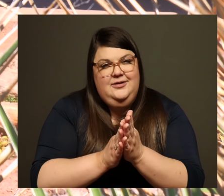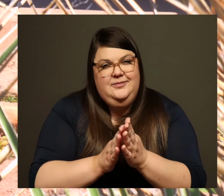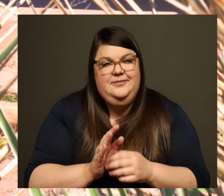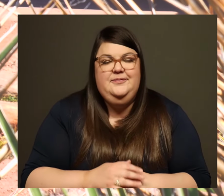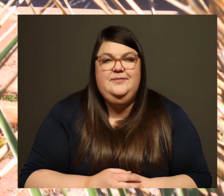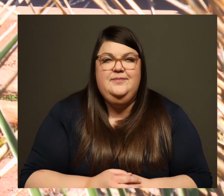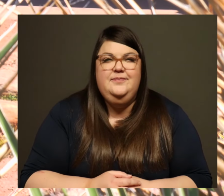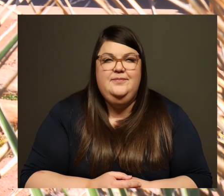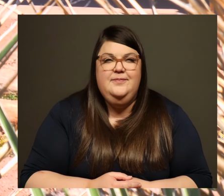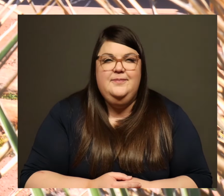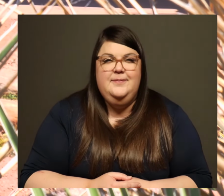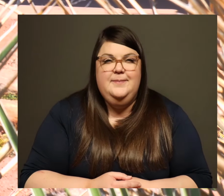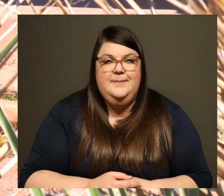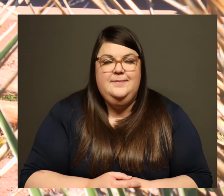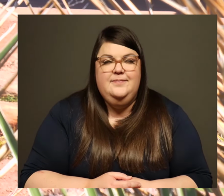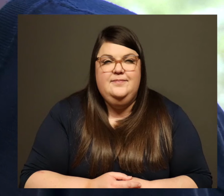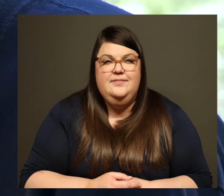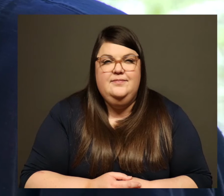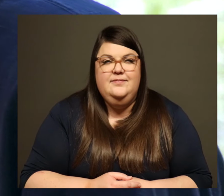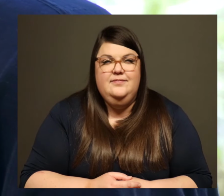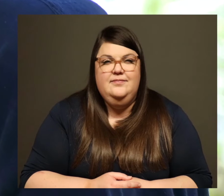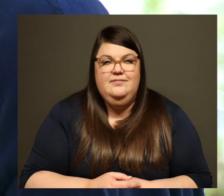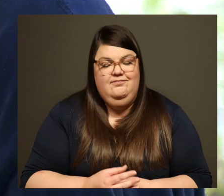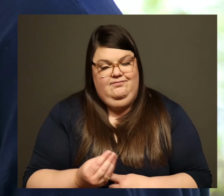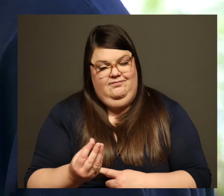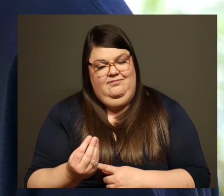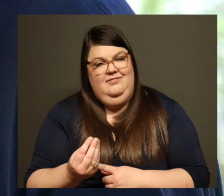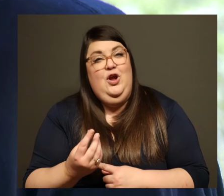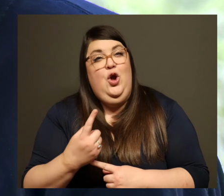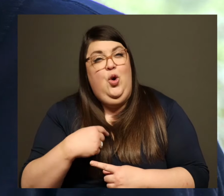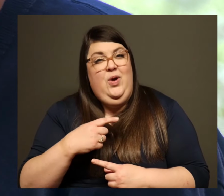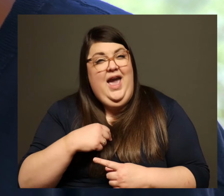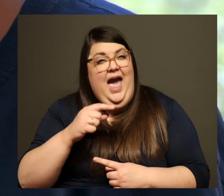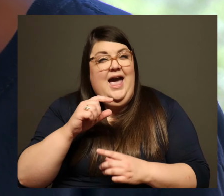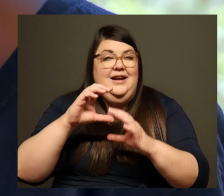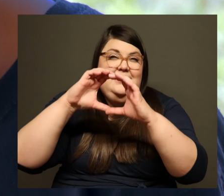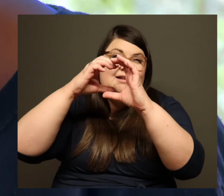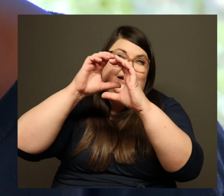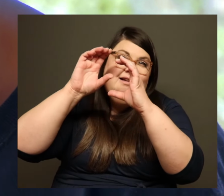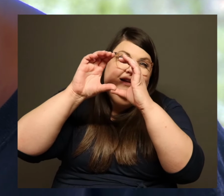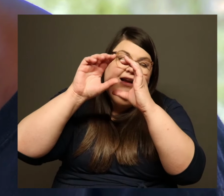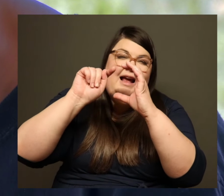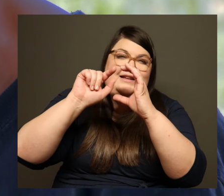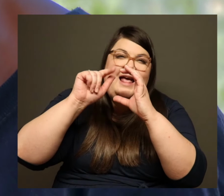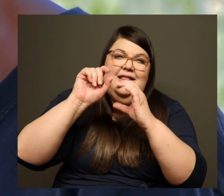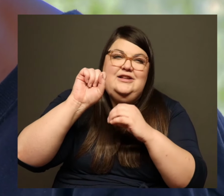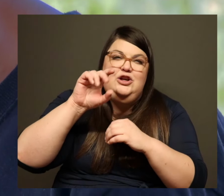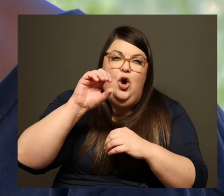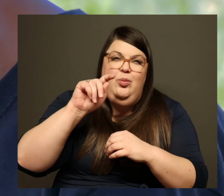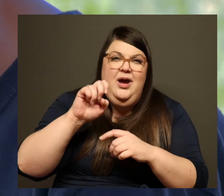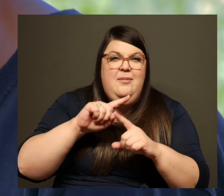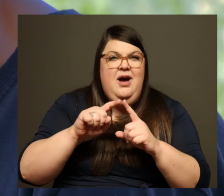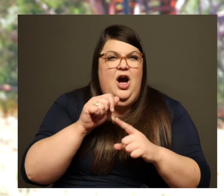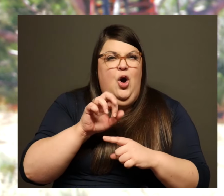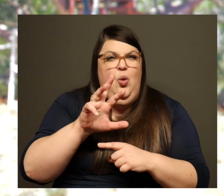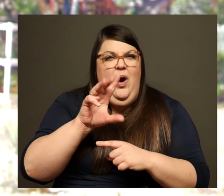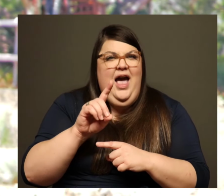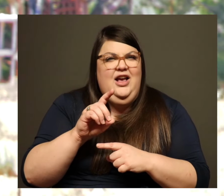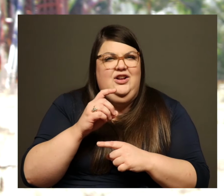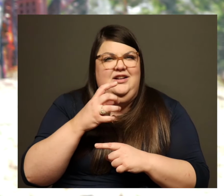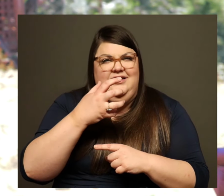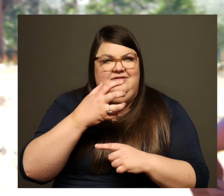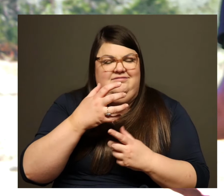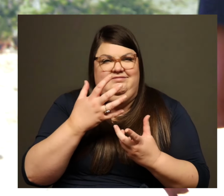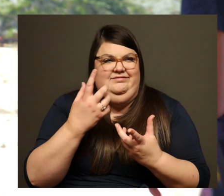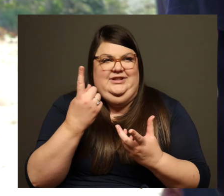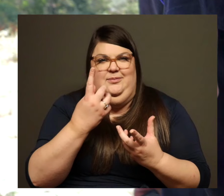Thomas types on his phone. We had a telescope, but it got knocked over by a wild animal chew-on. How big was